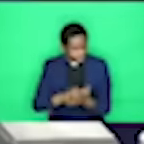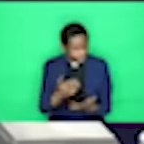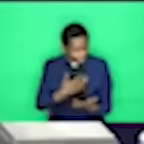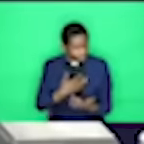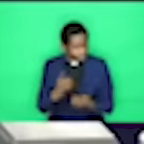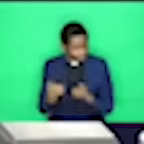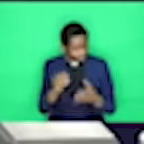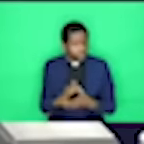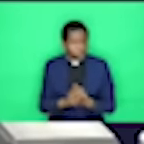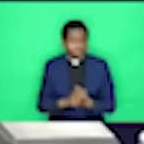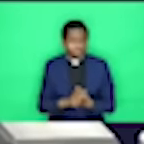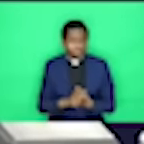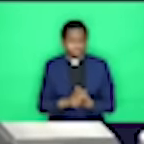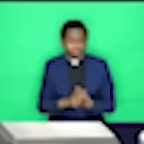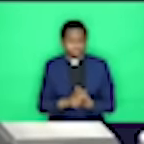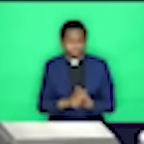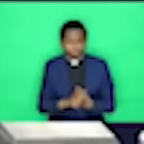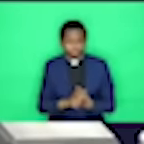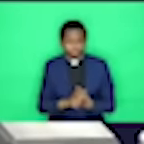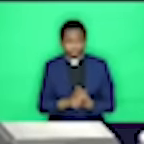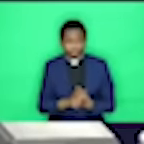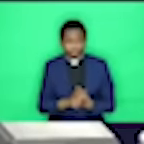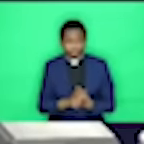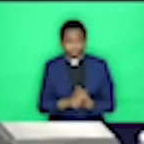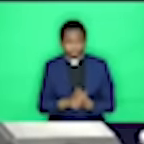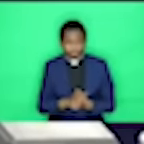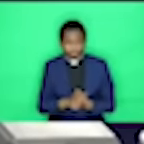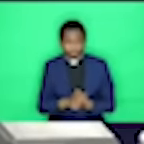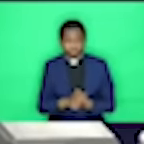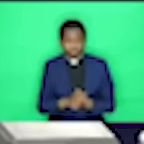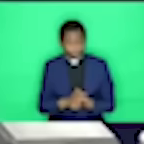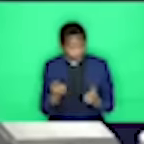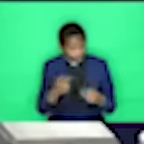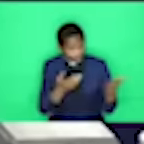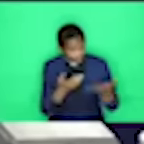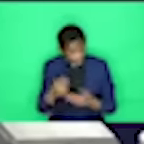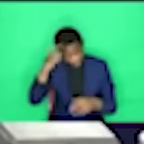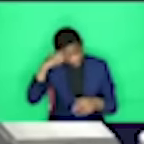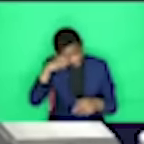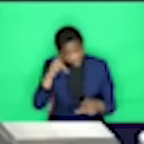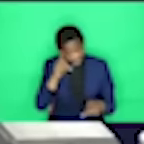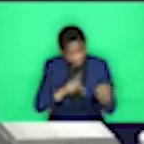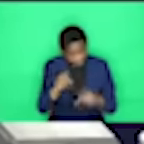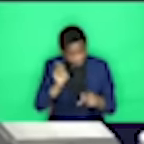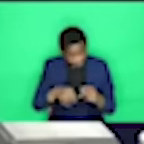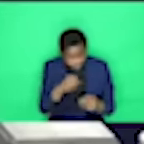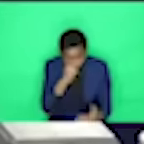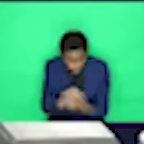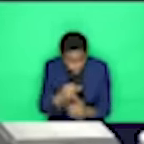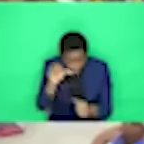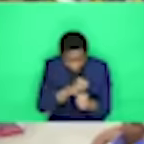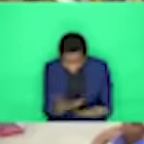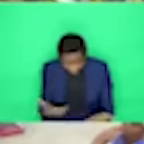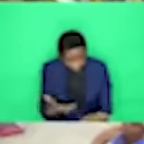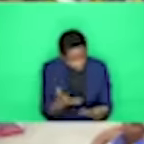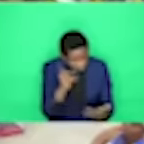very careful about chiefs because they are wise people, and when you are bringing them to a place, you must ensure everything is orderly. Now,